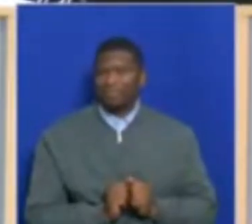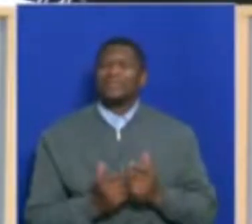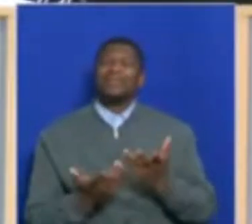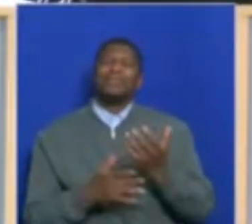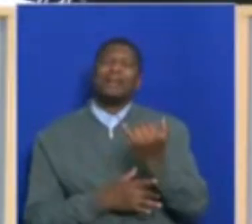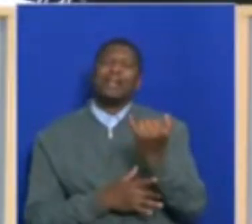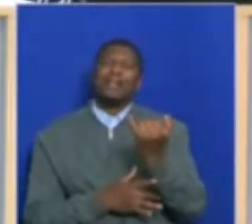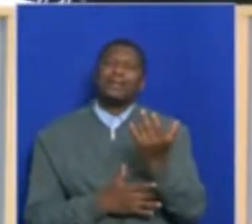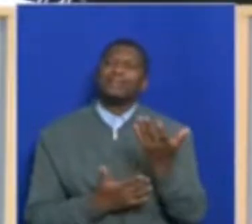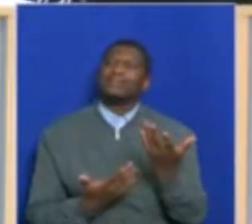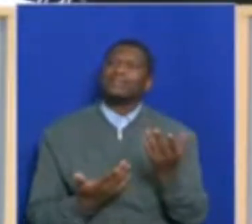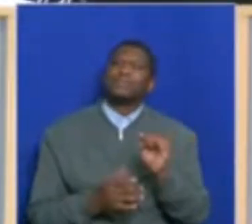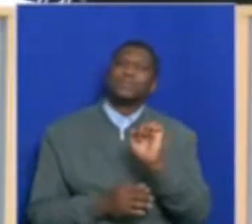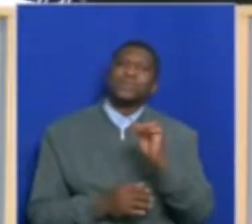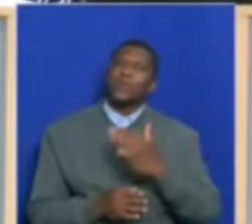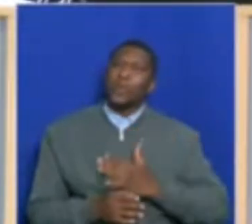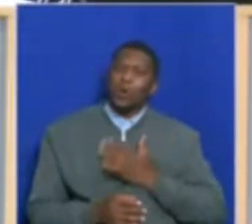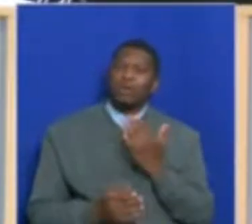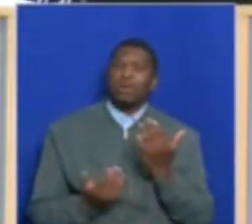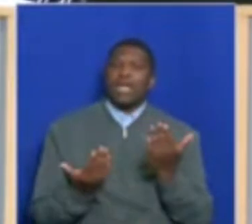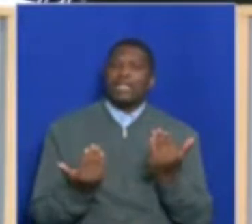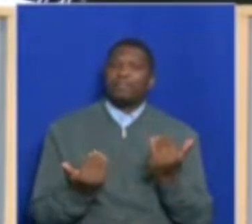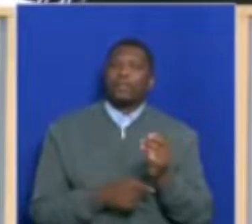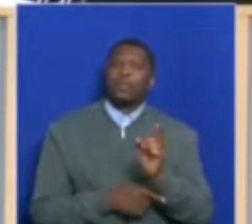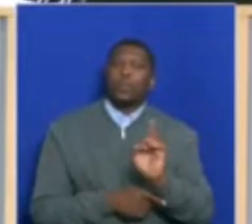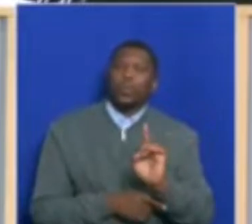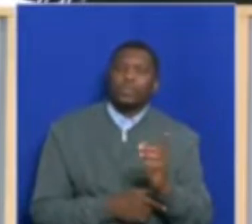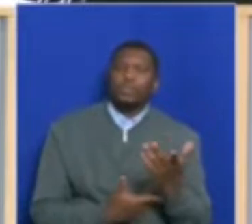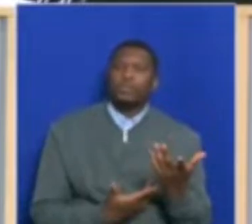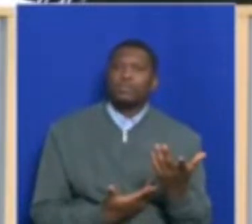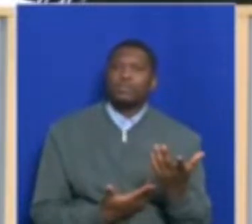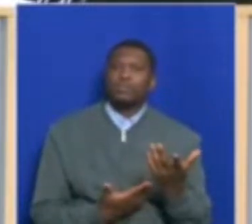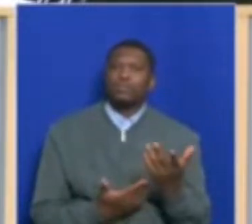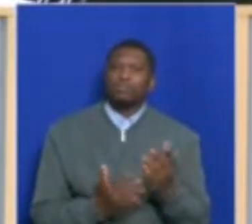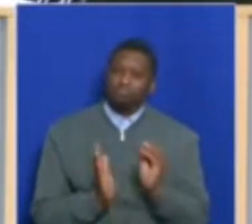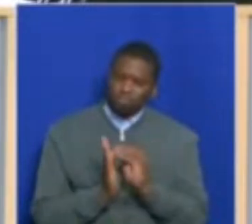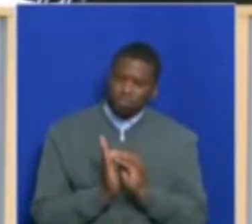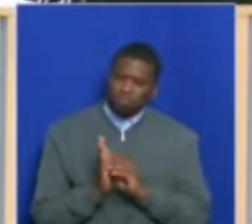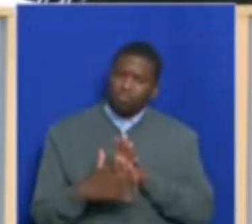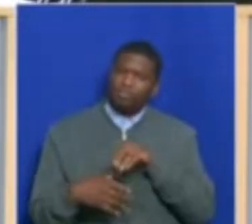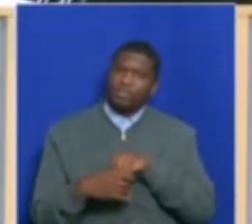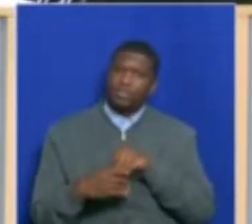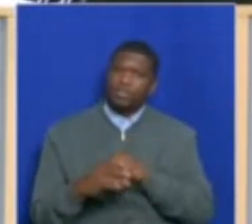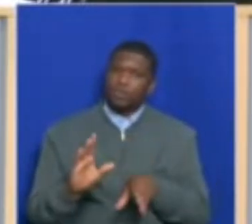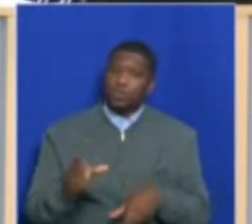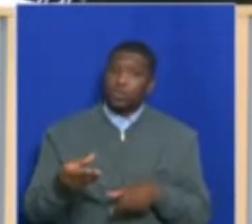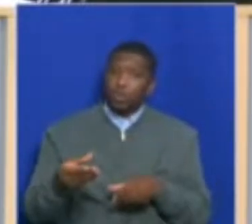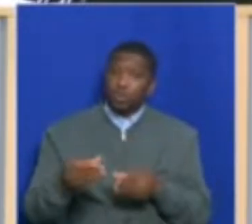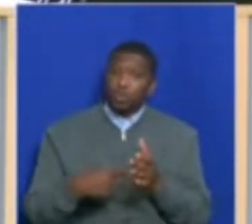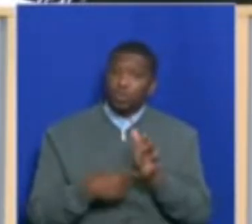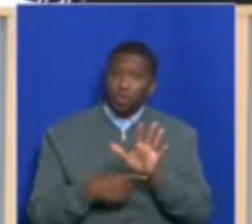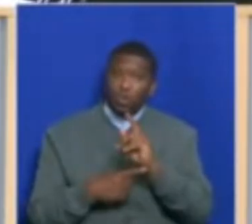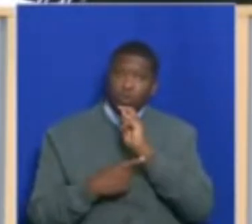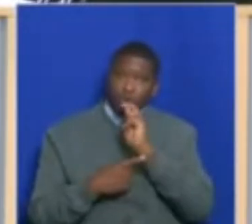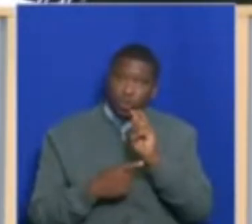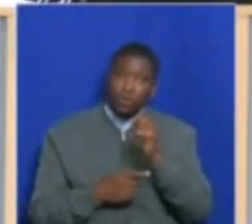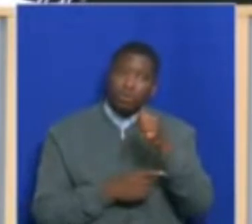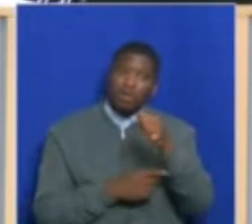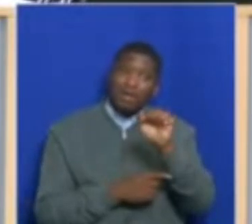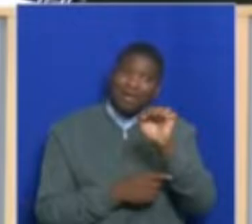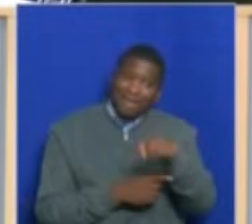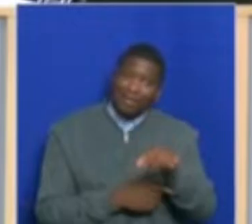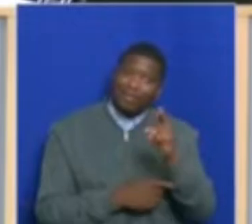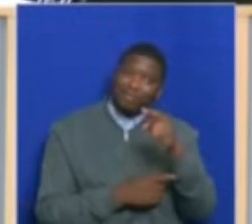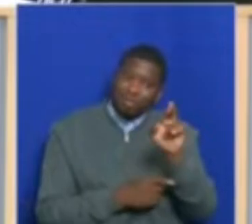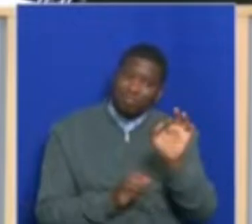have expected to be in the docket that would make you say, yes, there is something of consequence? Assuming the docket